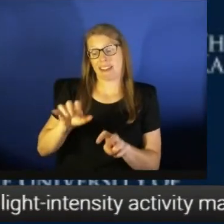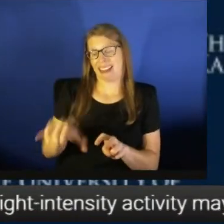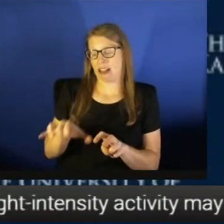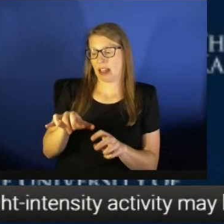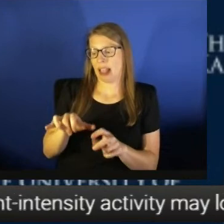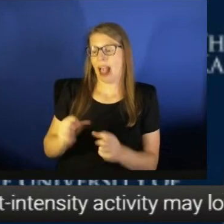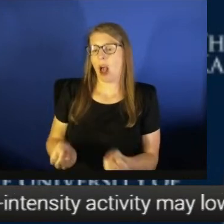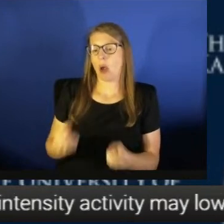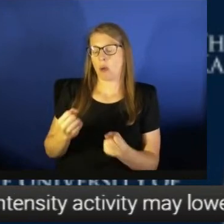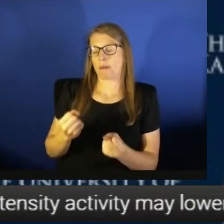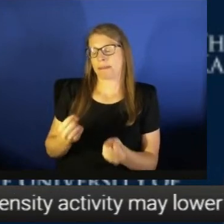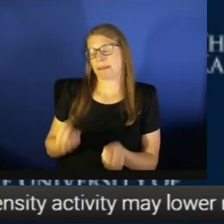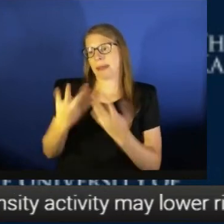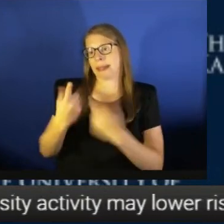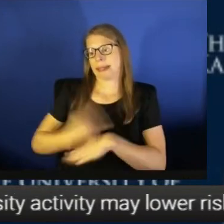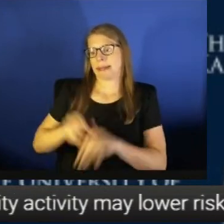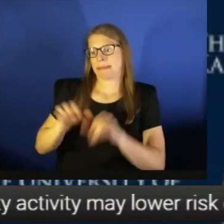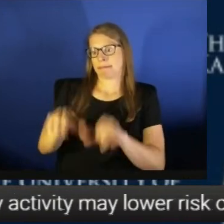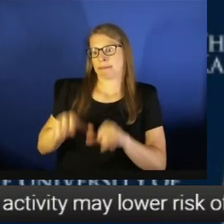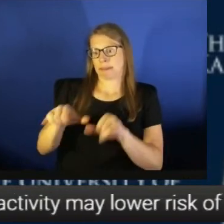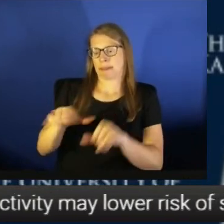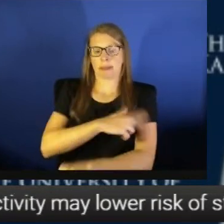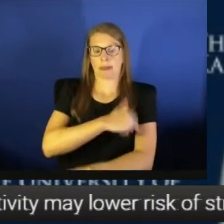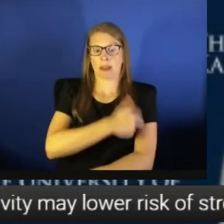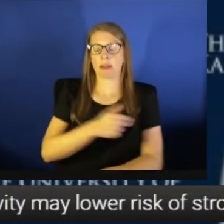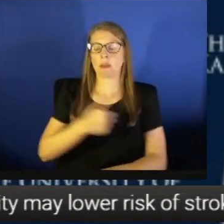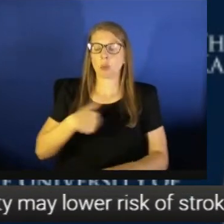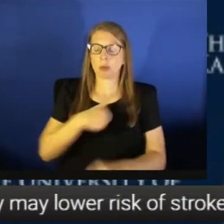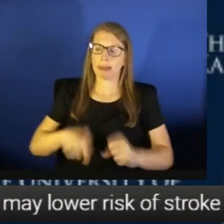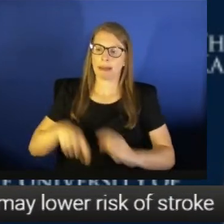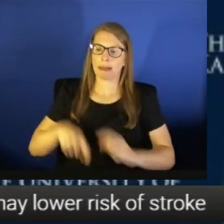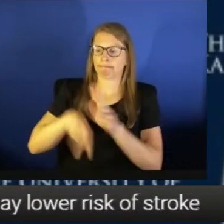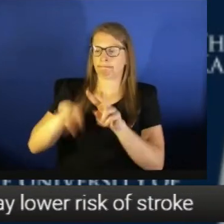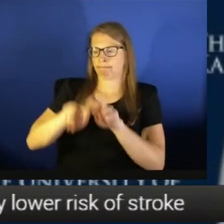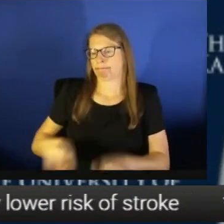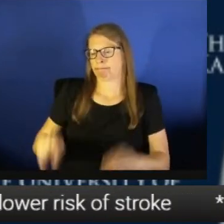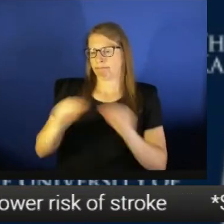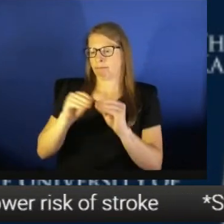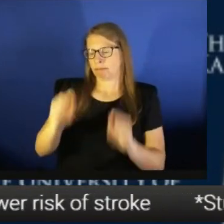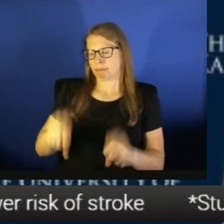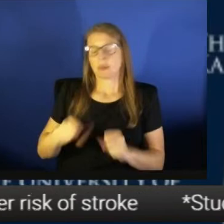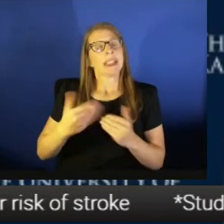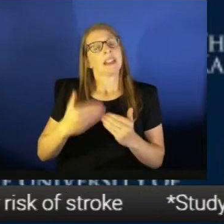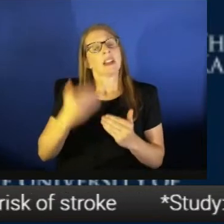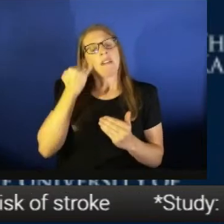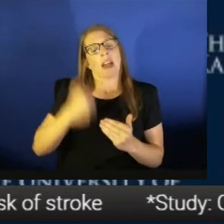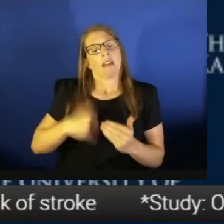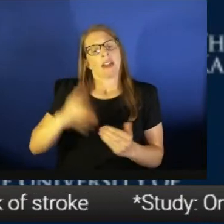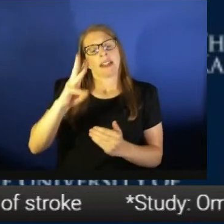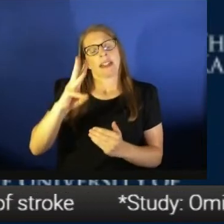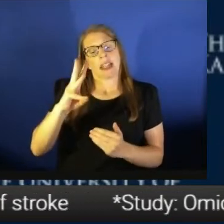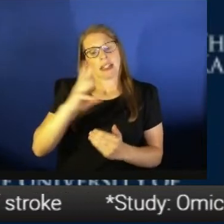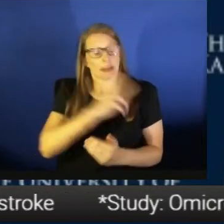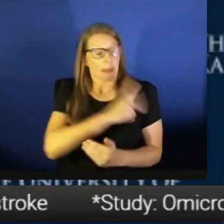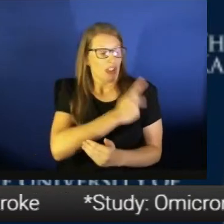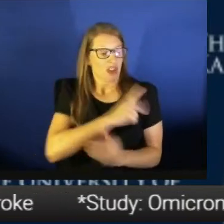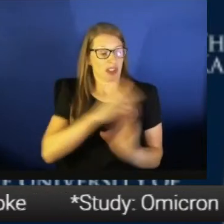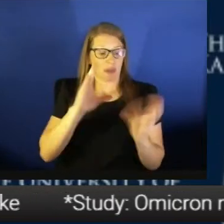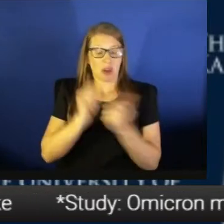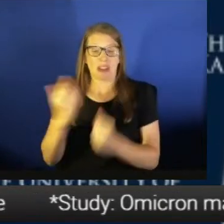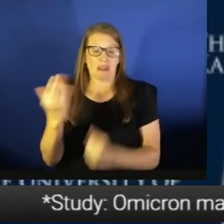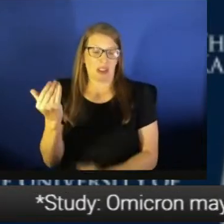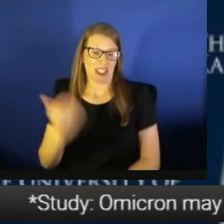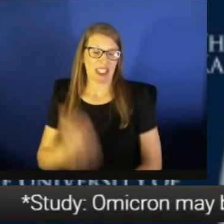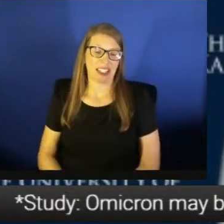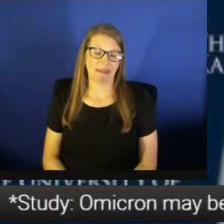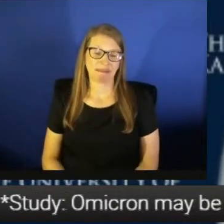can certainly try to delve deeper into that. Obviously, it's easier when we have 6 patients versus 15. And I